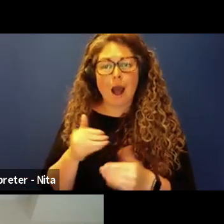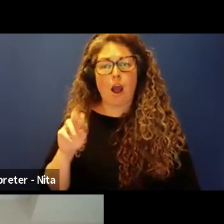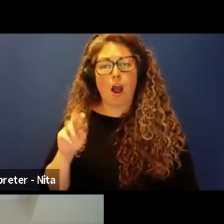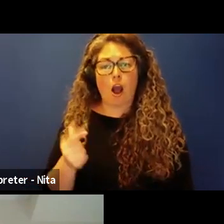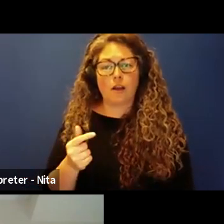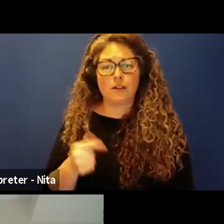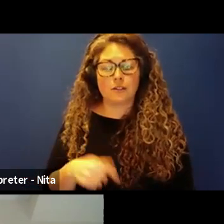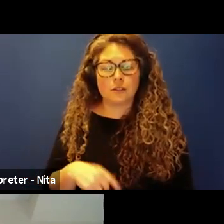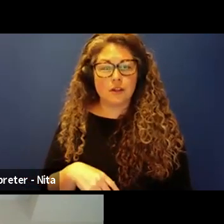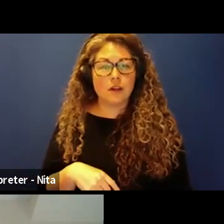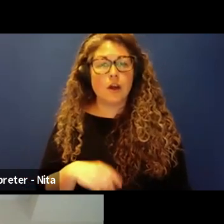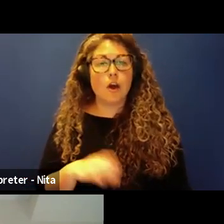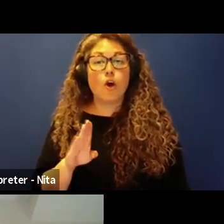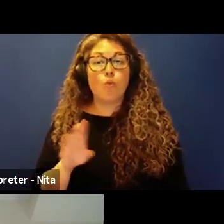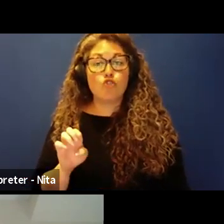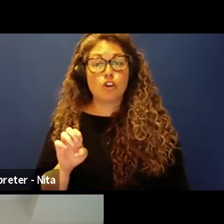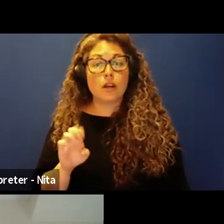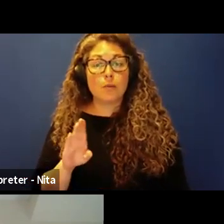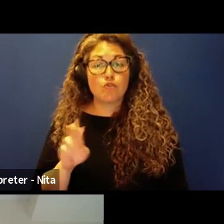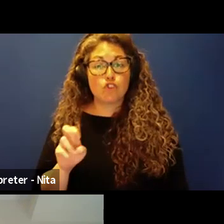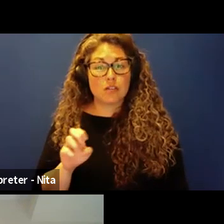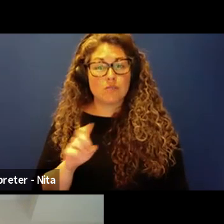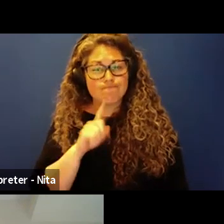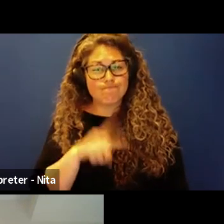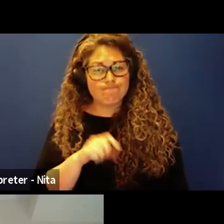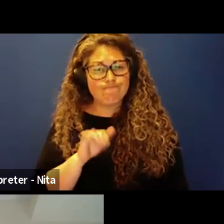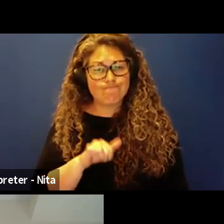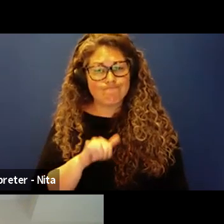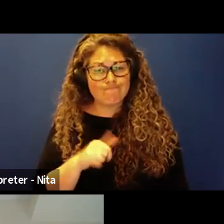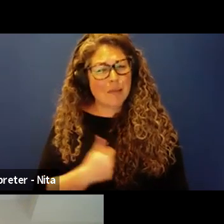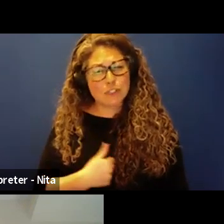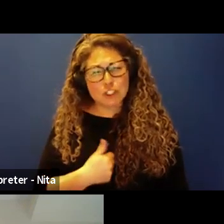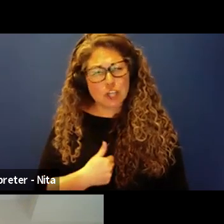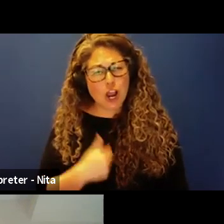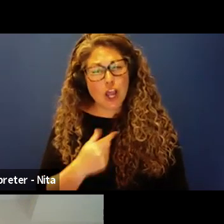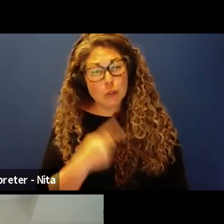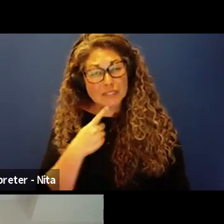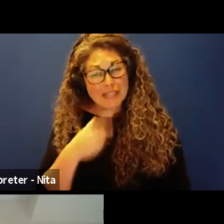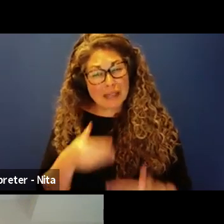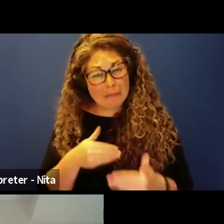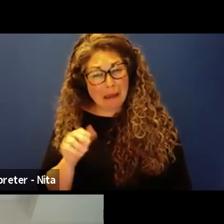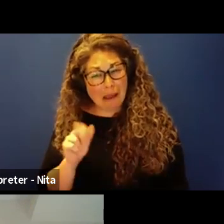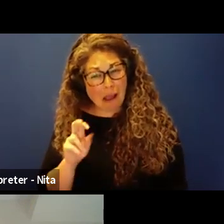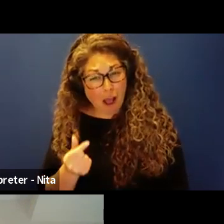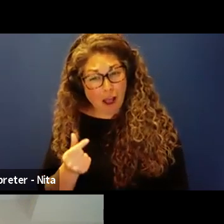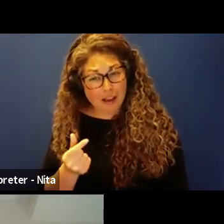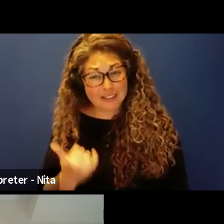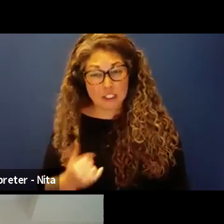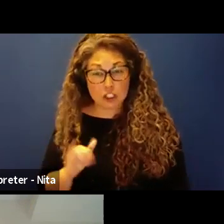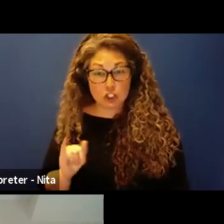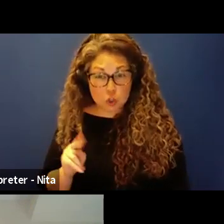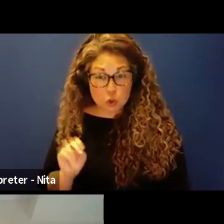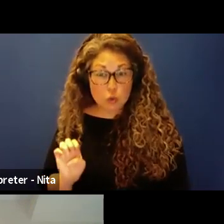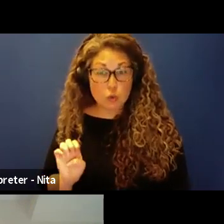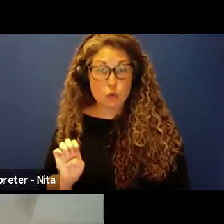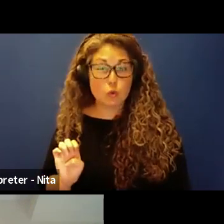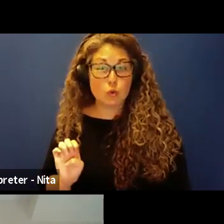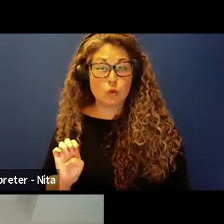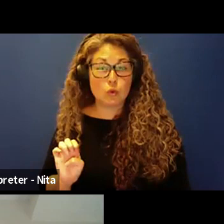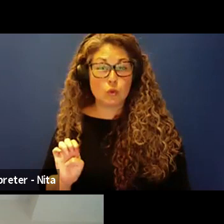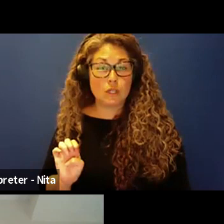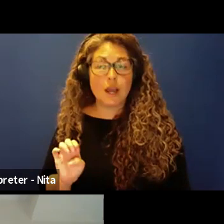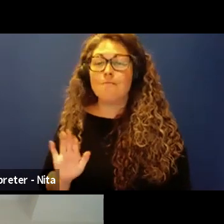Okay, well, I'm sorry, you saying by August, and this is June. Yeah,